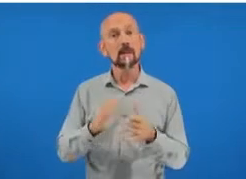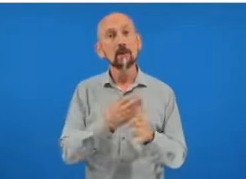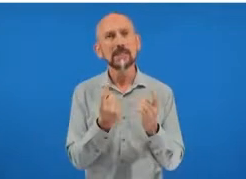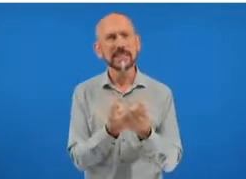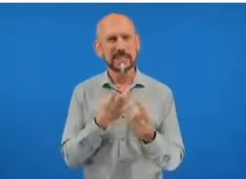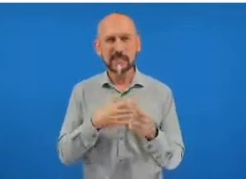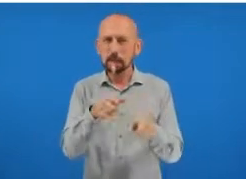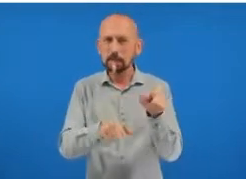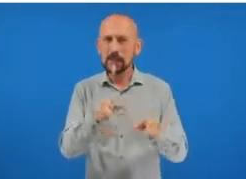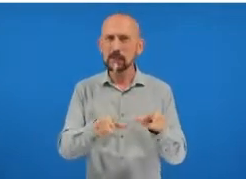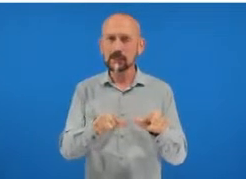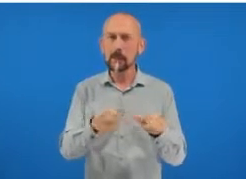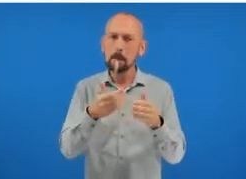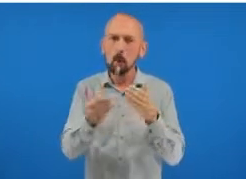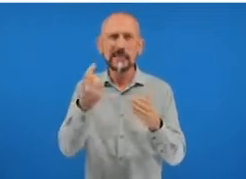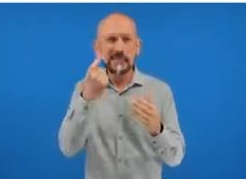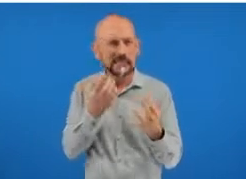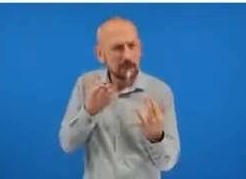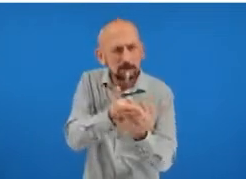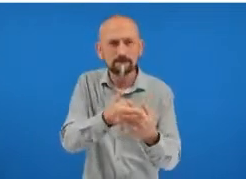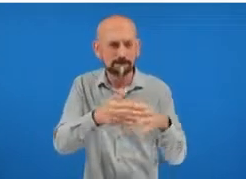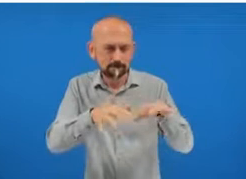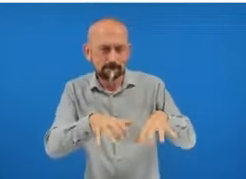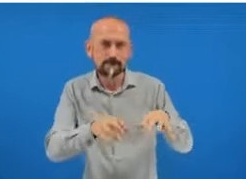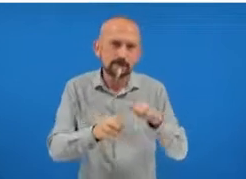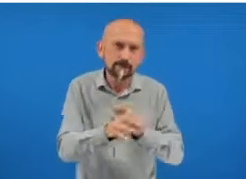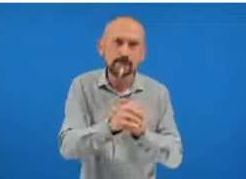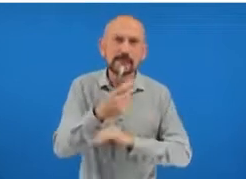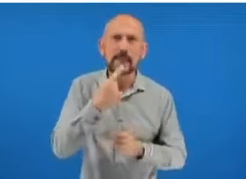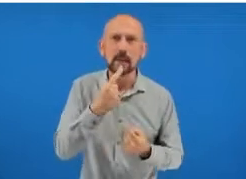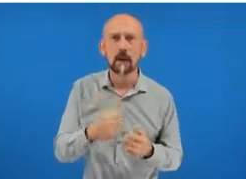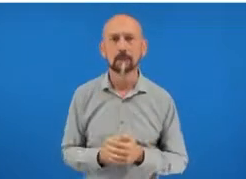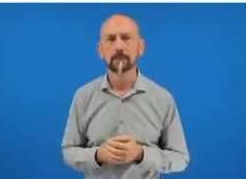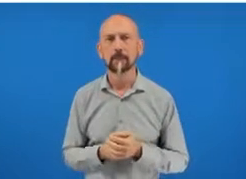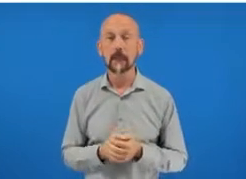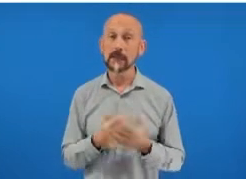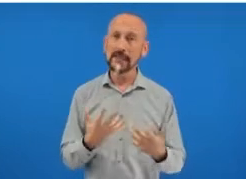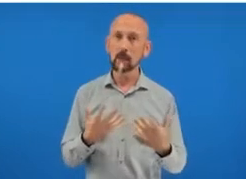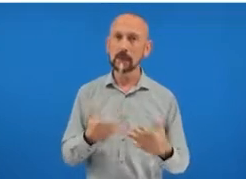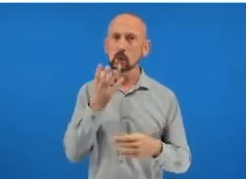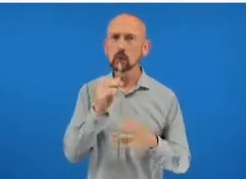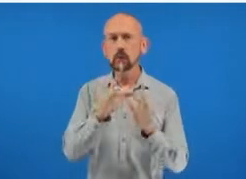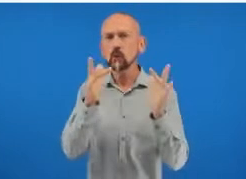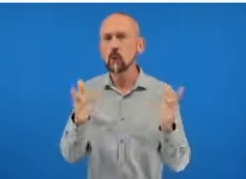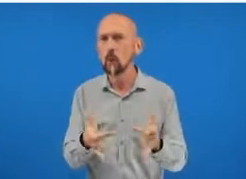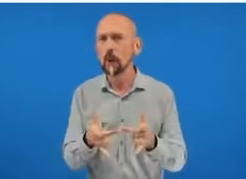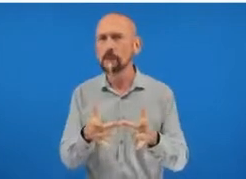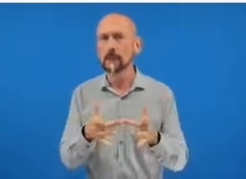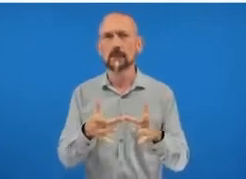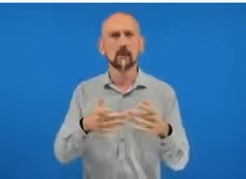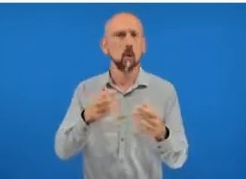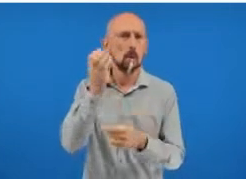patients. And nowadays, we're mainly using web portals and mobile phone entry. So people aren't having to fill in